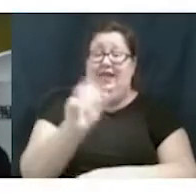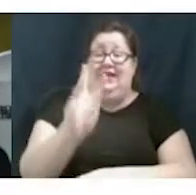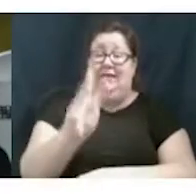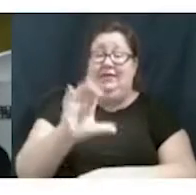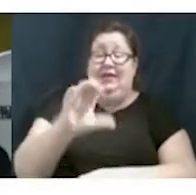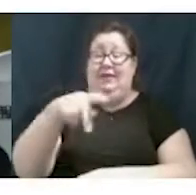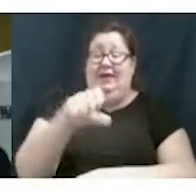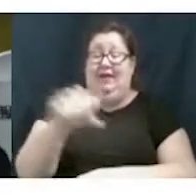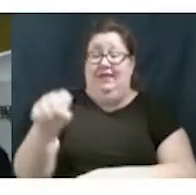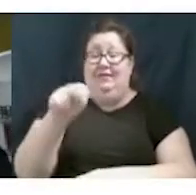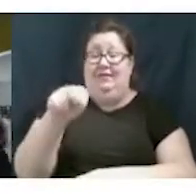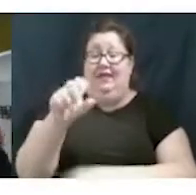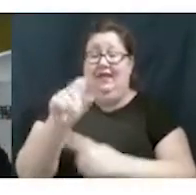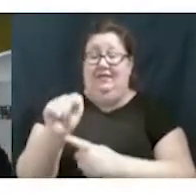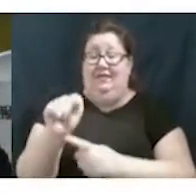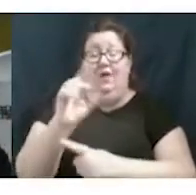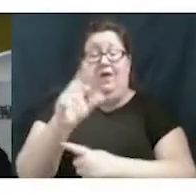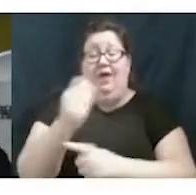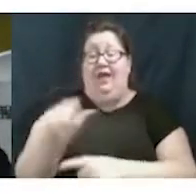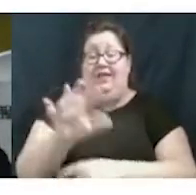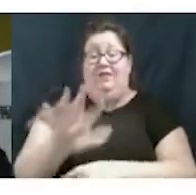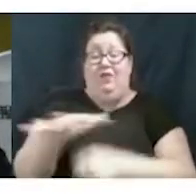dperks@wcpss.net or any of your local colleagues.